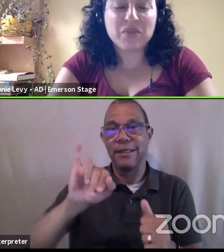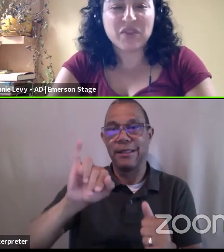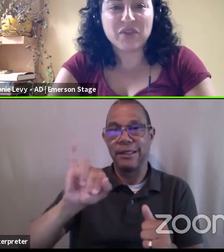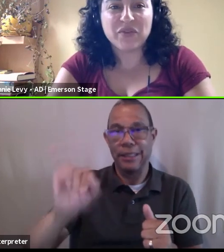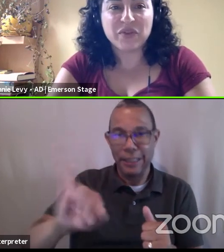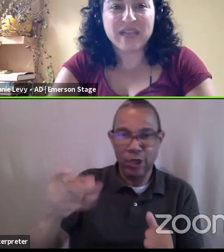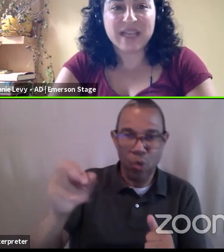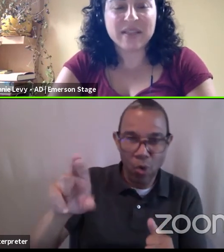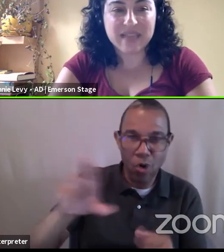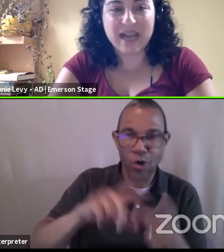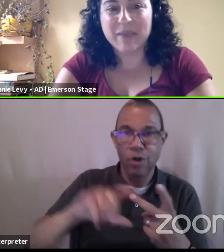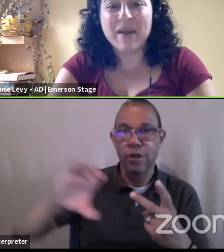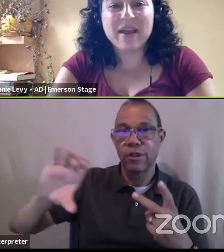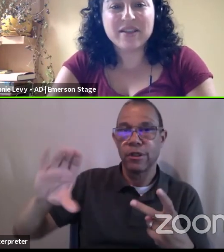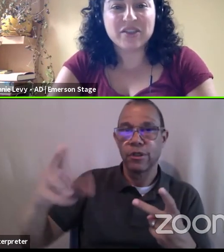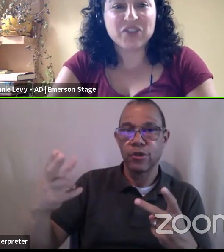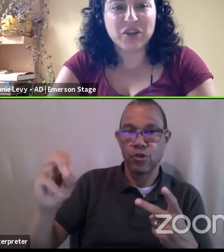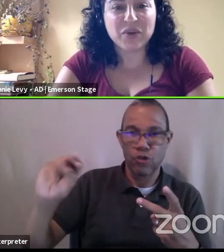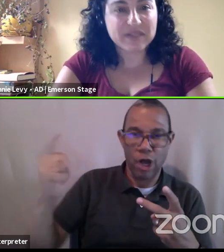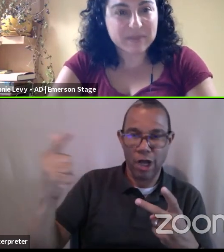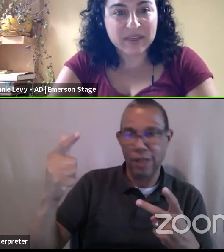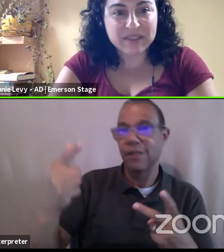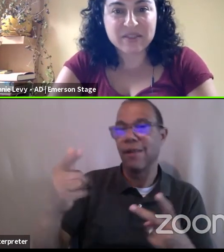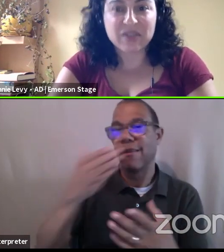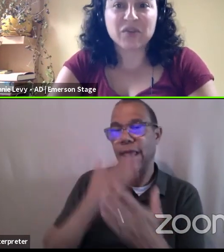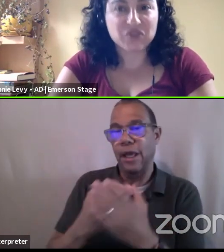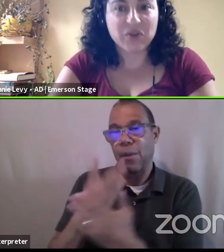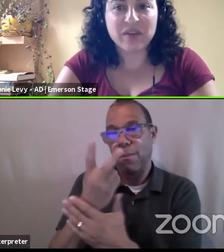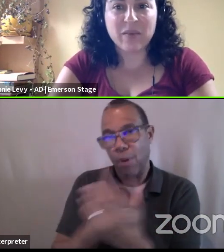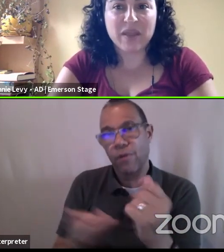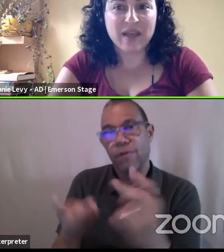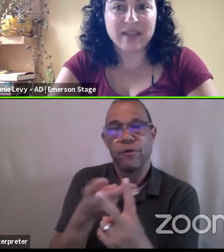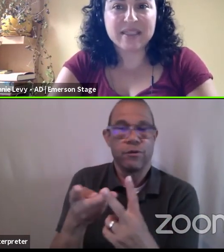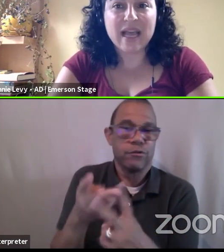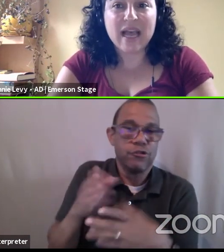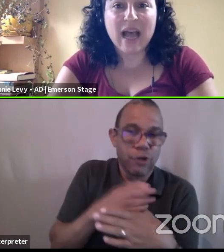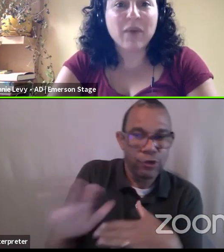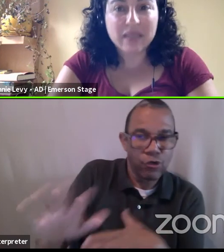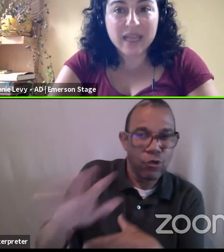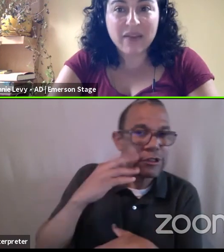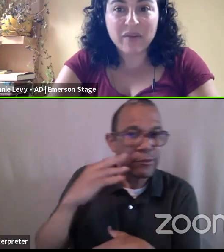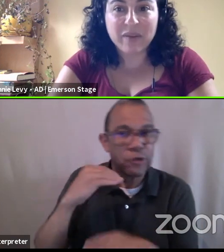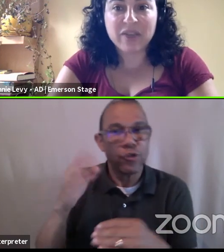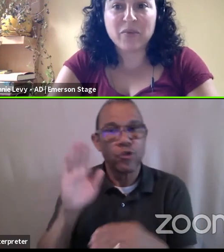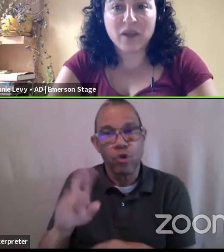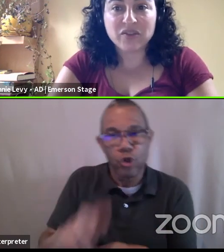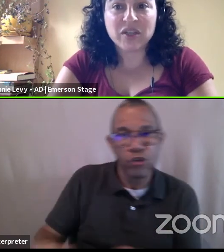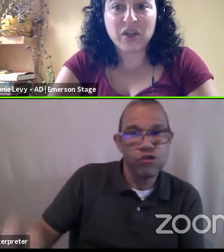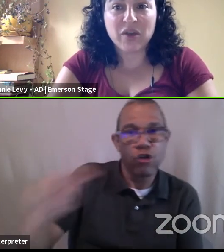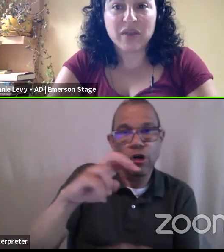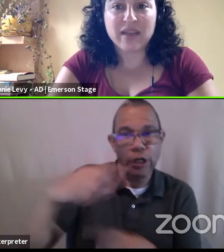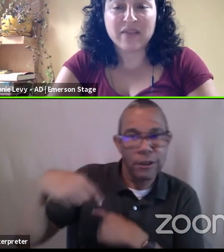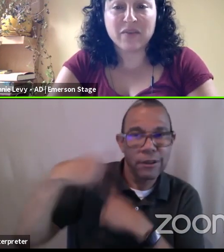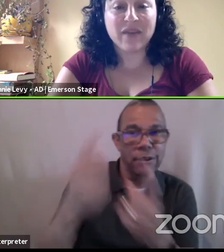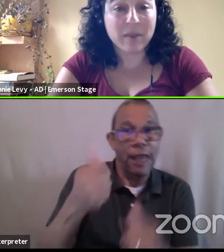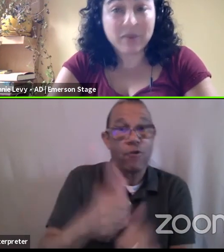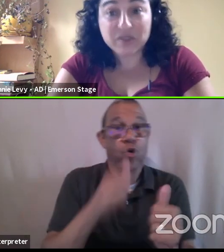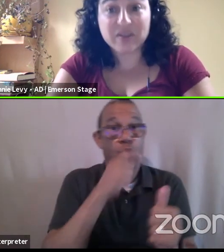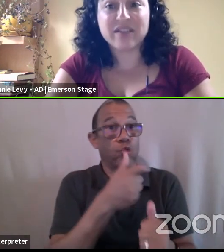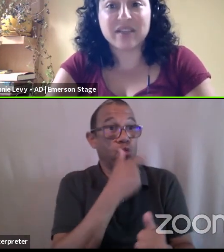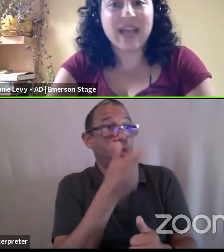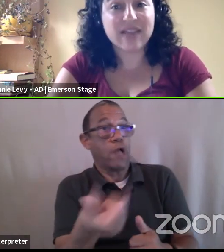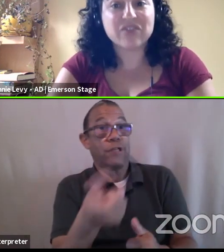both of you for taking the time to share your experiences and your journey with us i want to let everybody who watching know that you